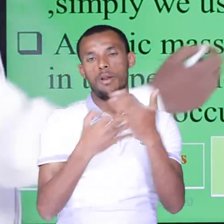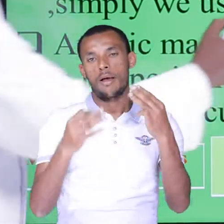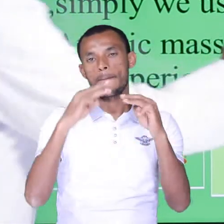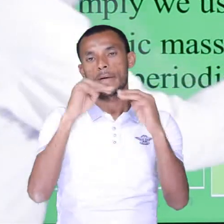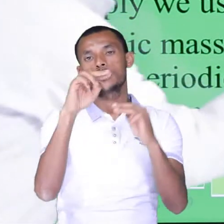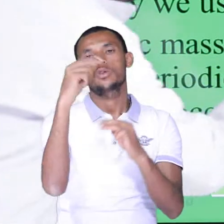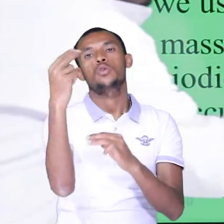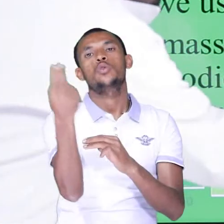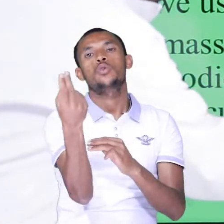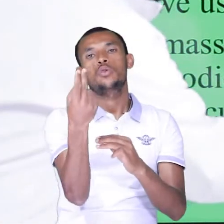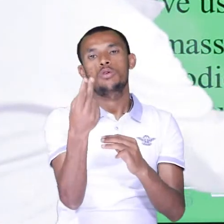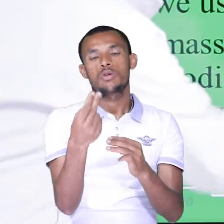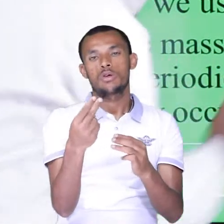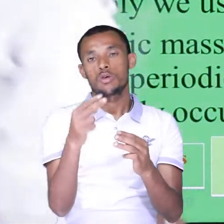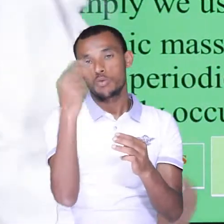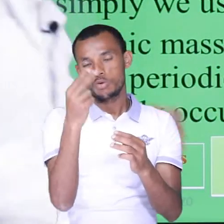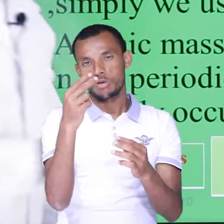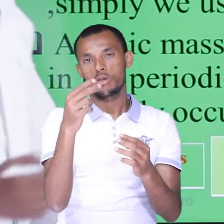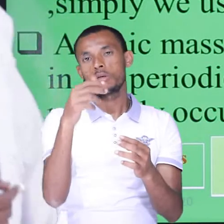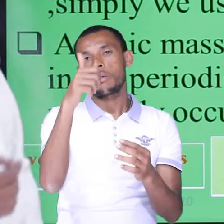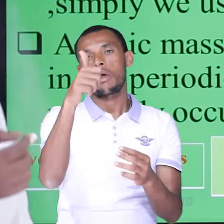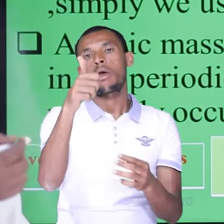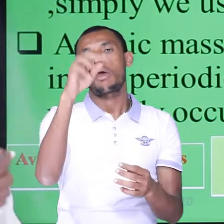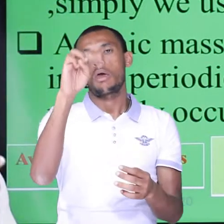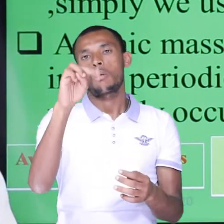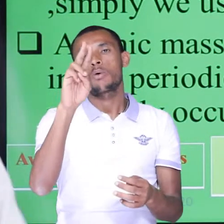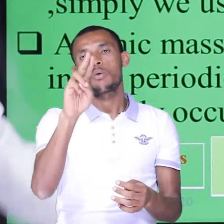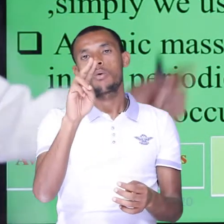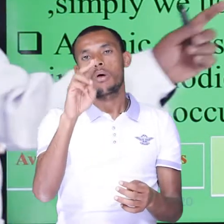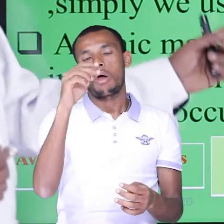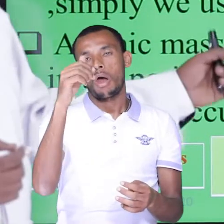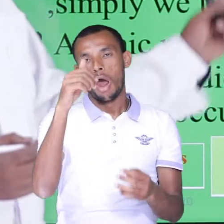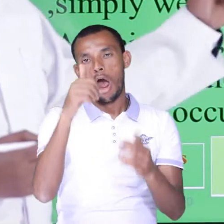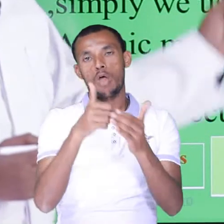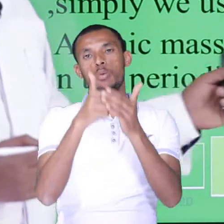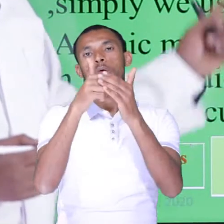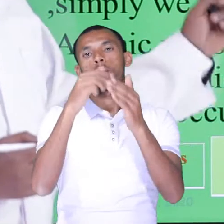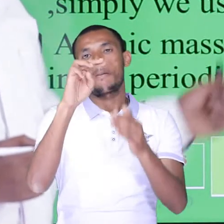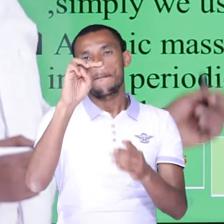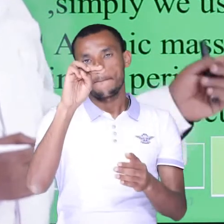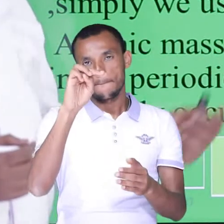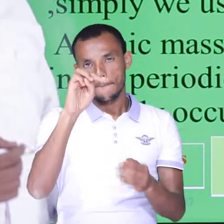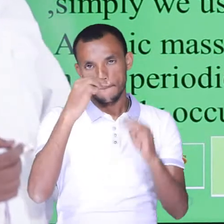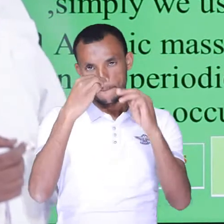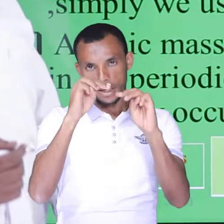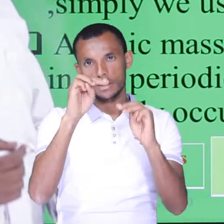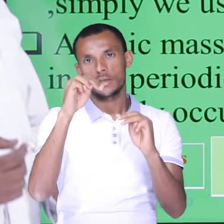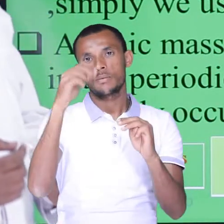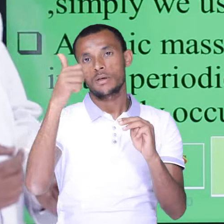use the term AMU to mean atomic mass unit, but they do not have SI